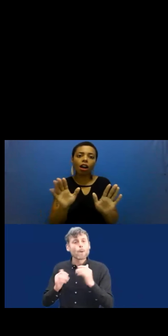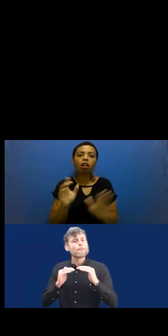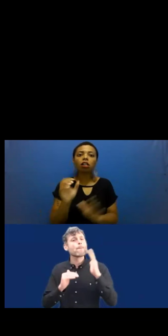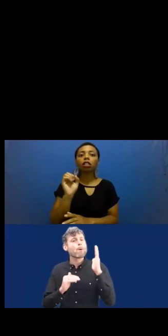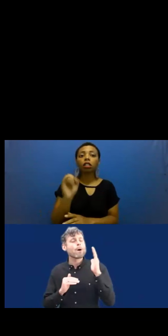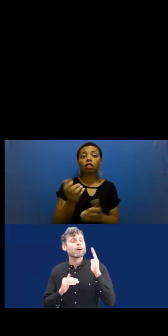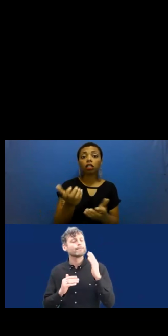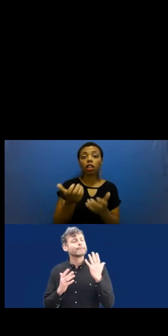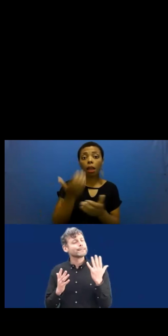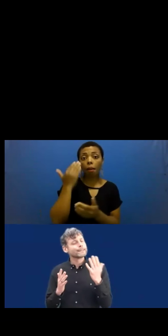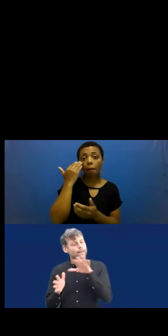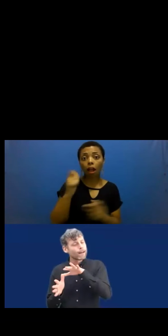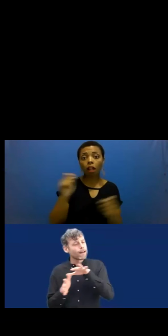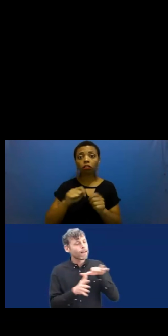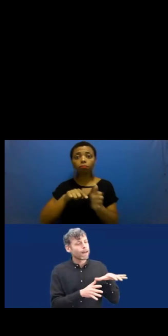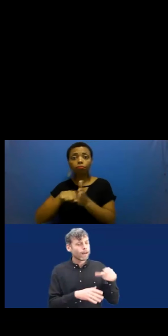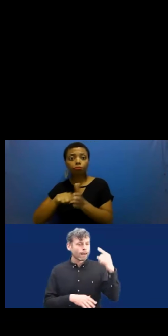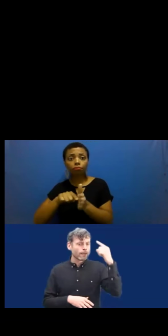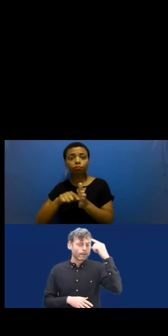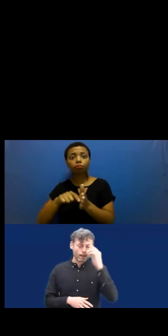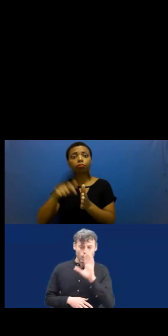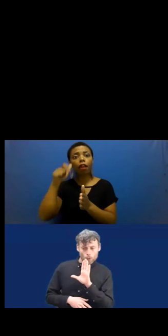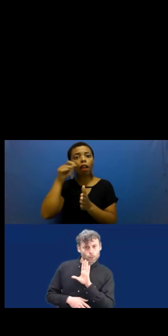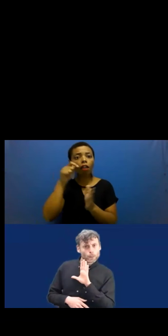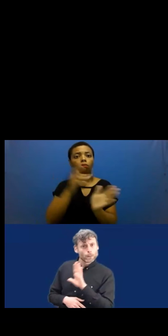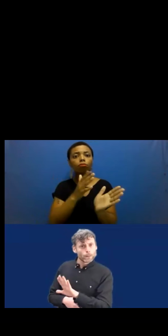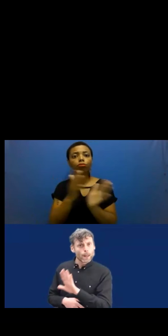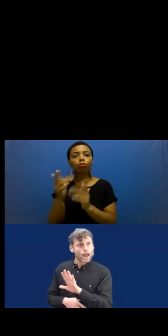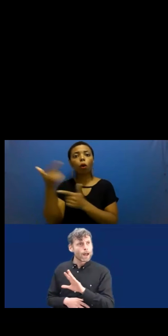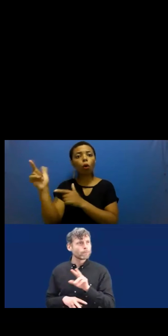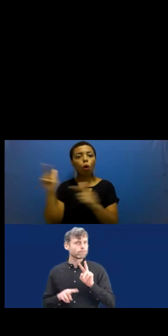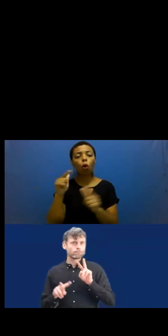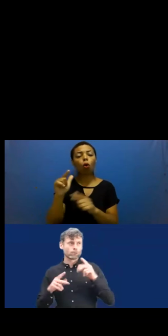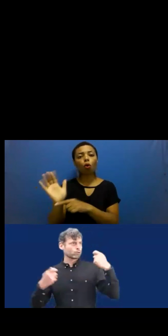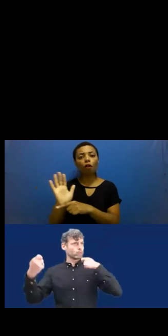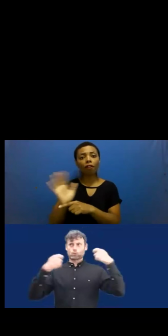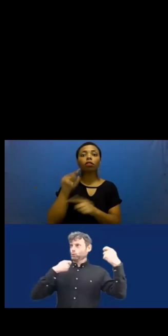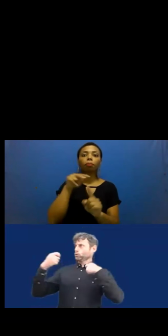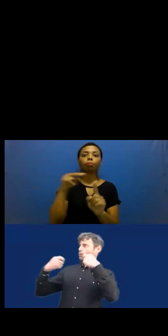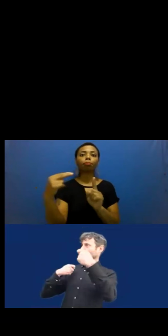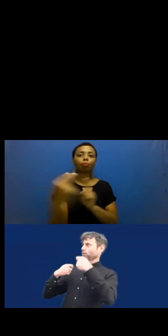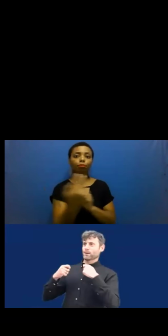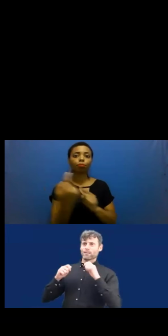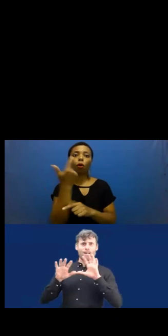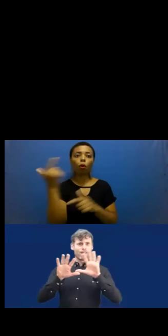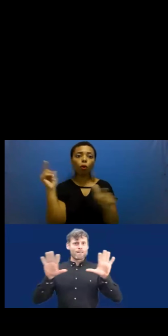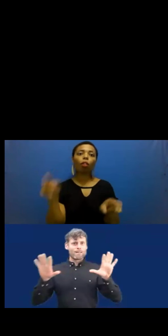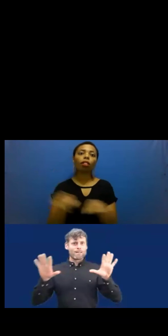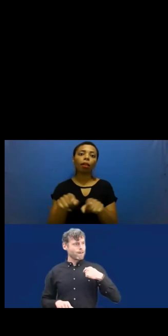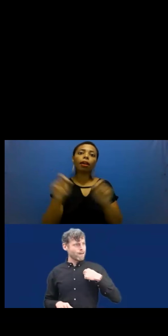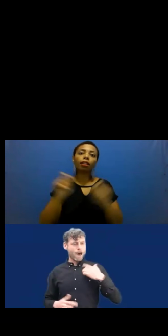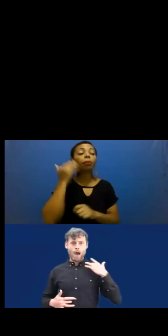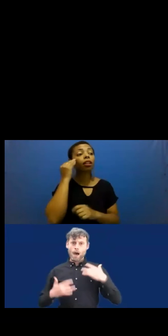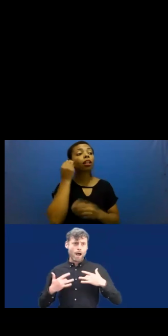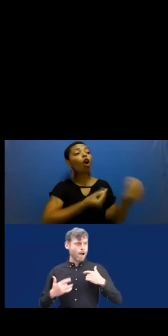known about these individuals from their perspective, as to how they would like to live their lives, we could